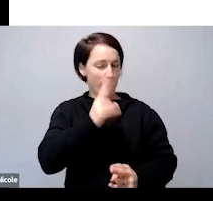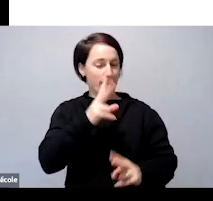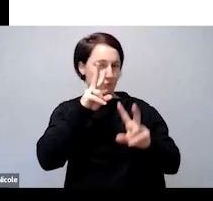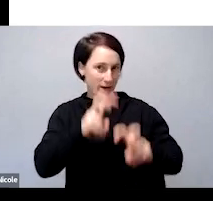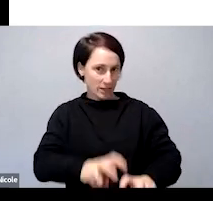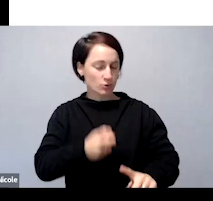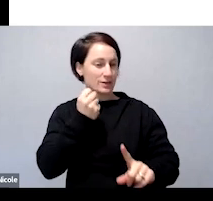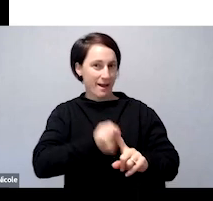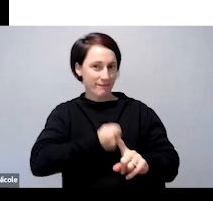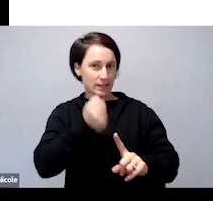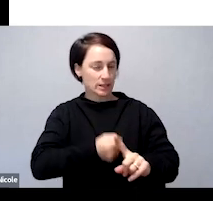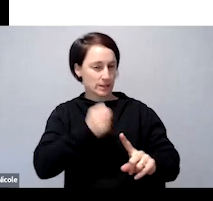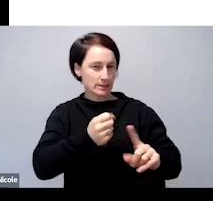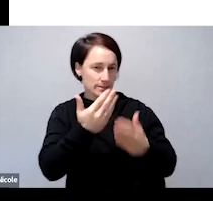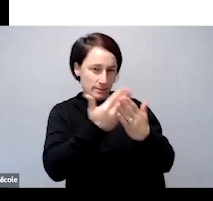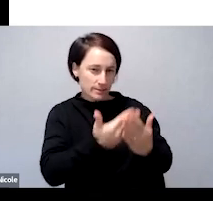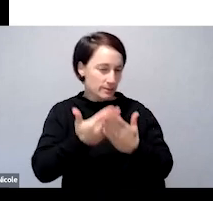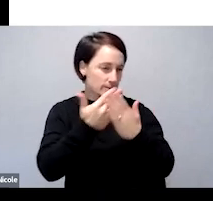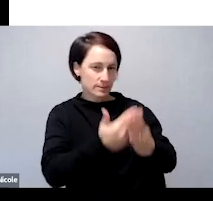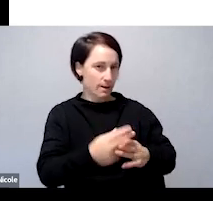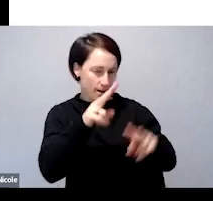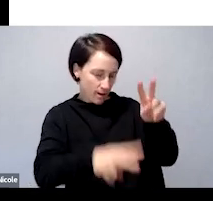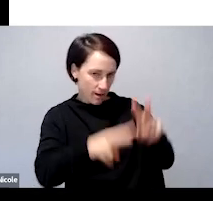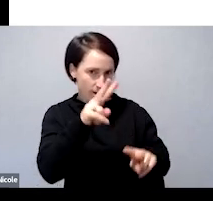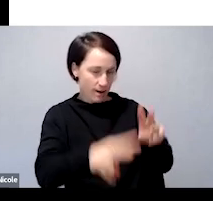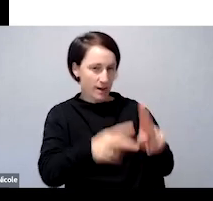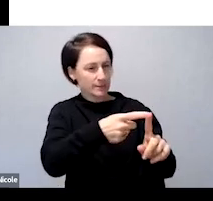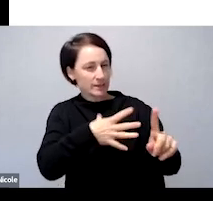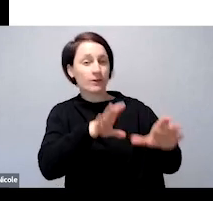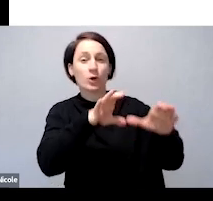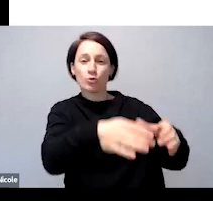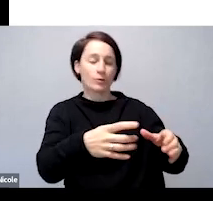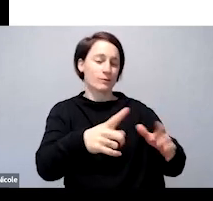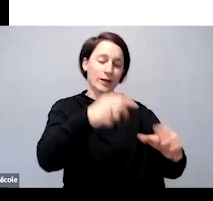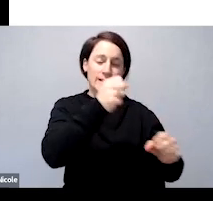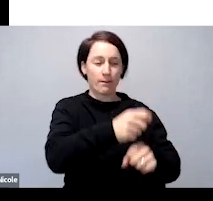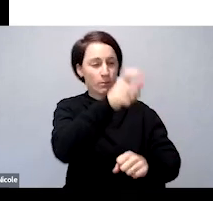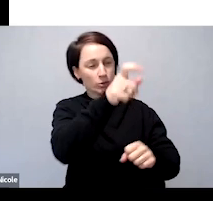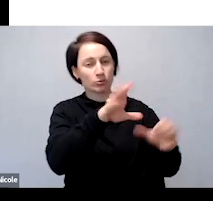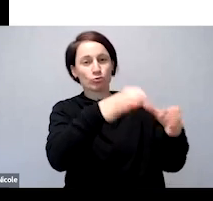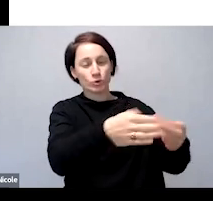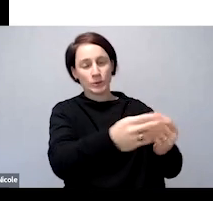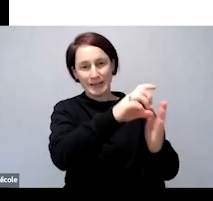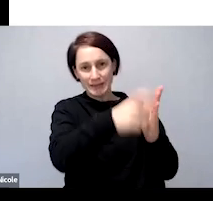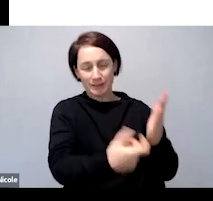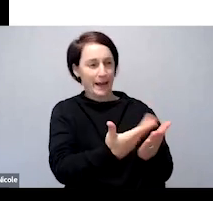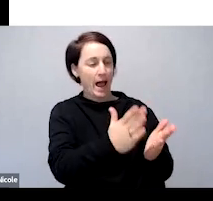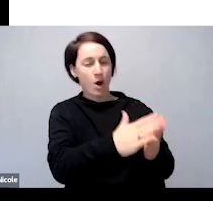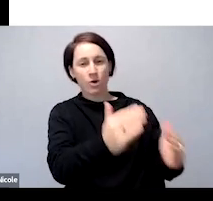and advocates to study how certain groups, like people with disability, are at greater risk in emergency